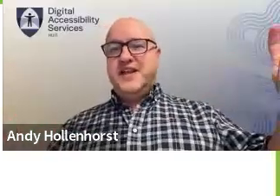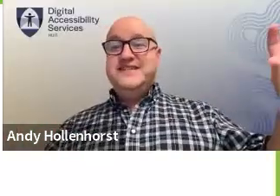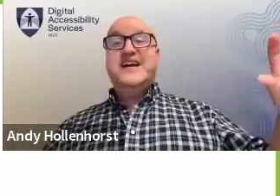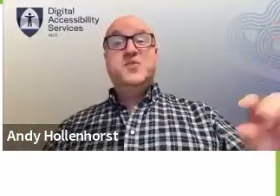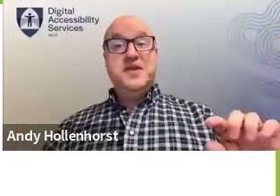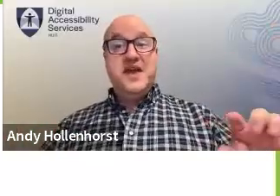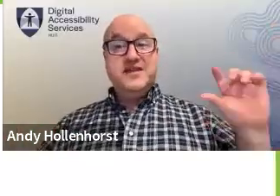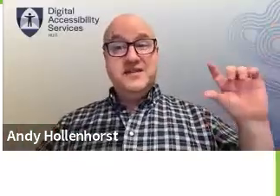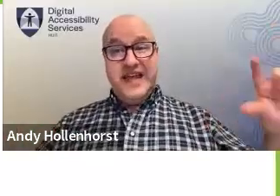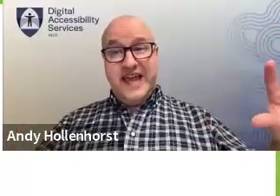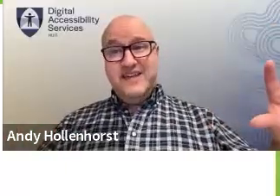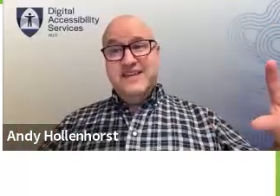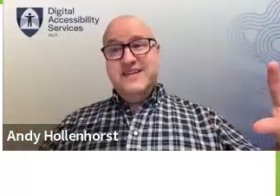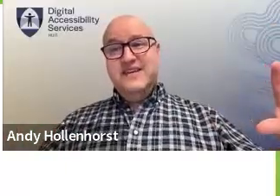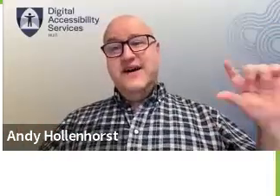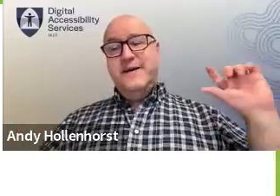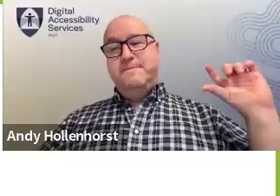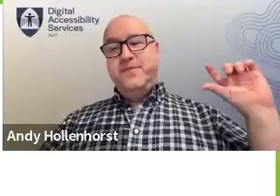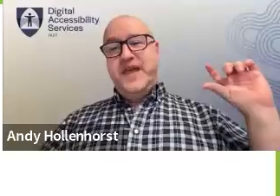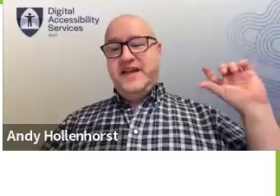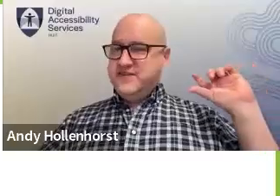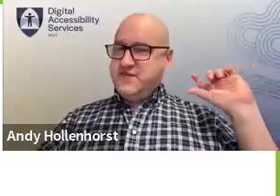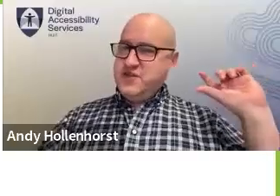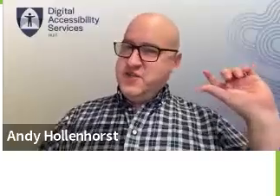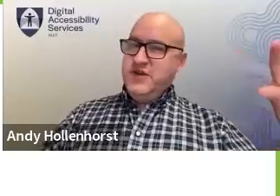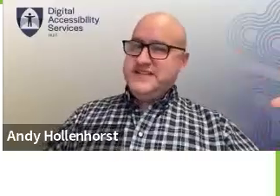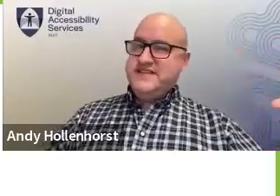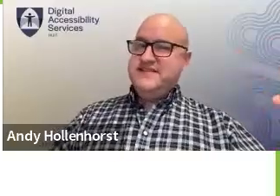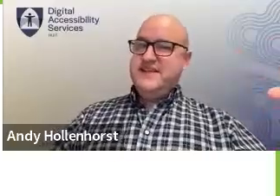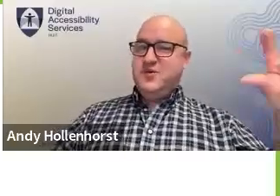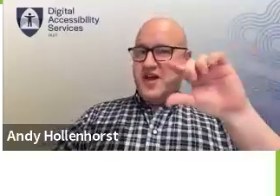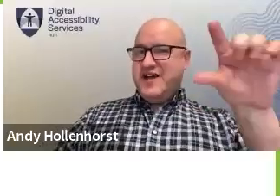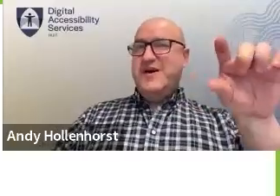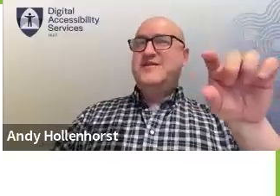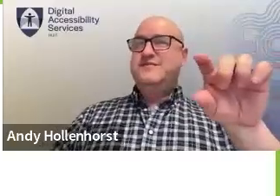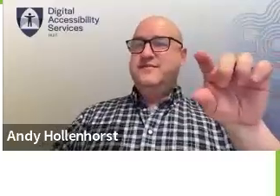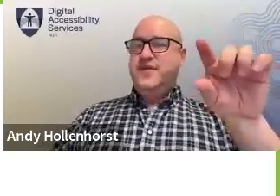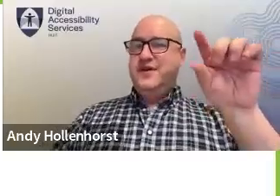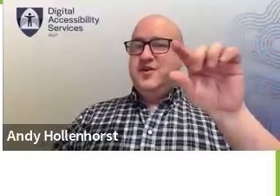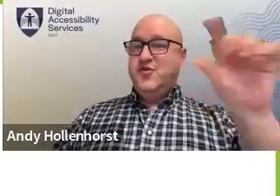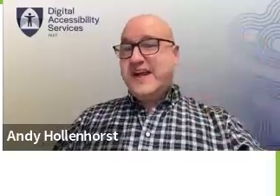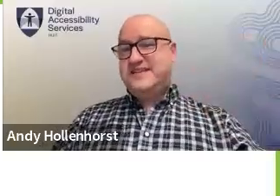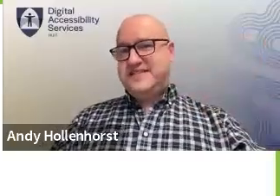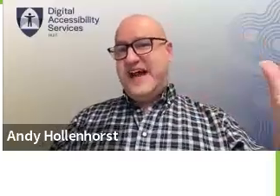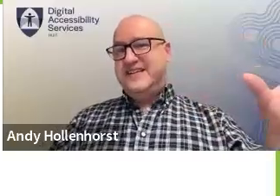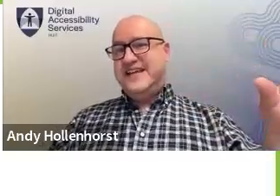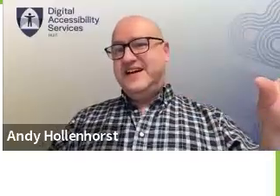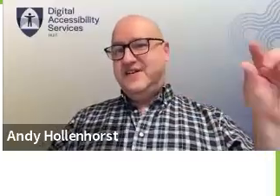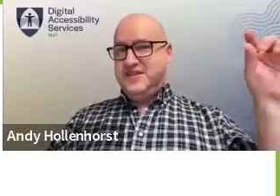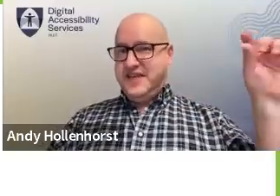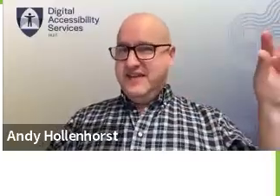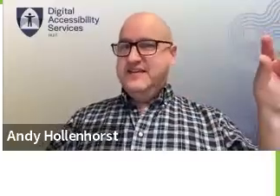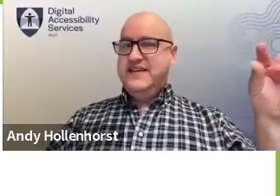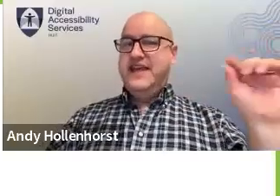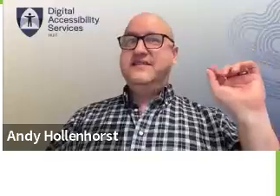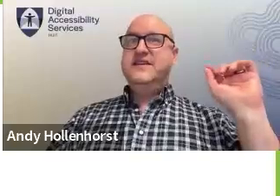see underlined text, we think link. And that's for good reasons. And we'll talk about the correct styling of